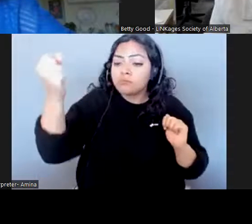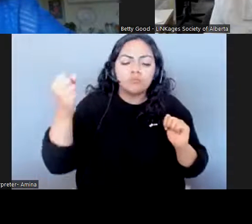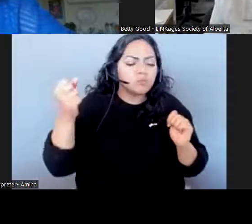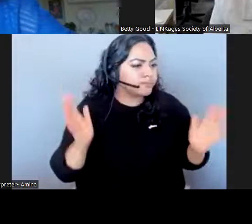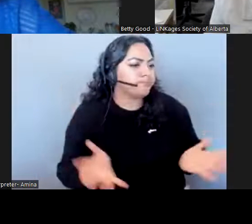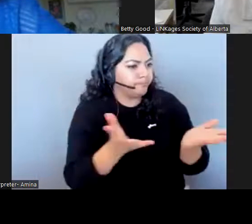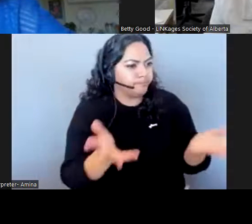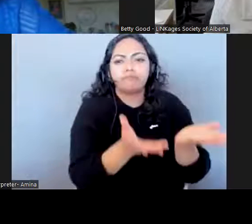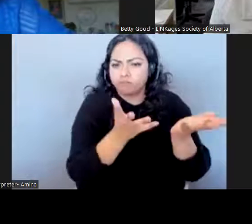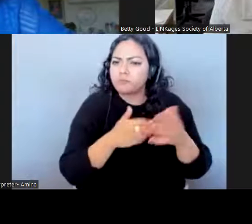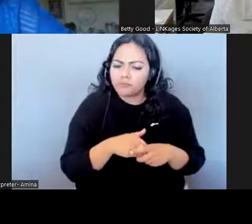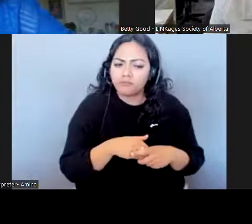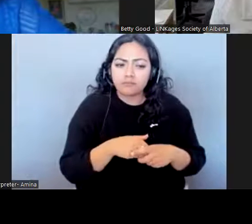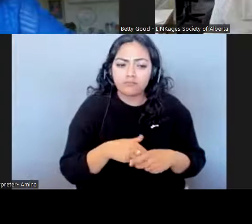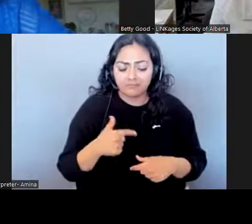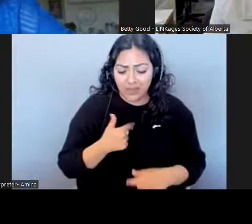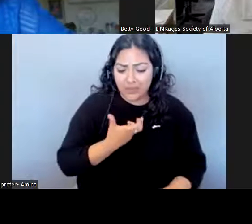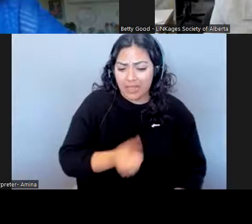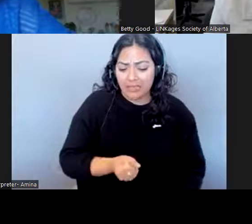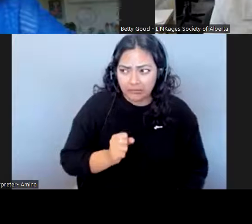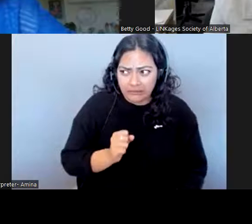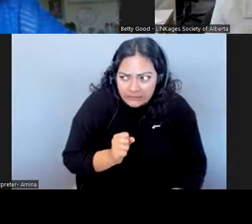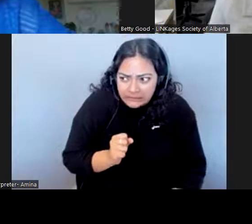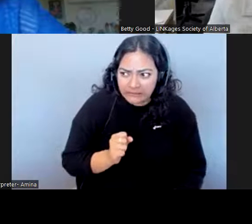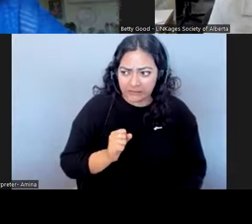hired, I'm in my 31st year,